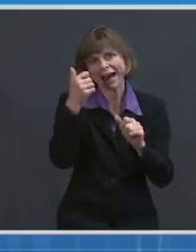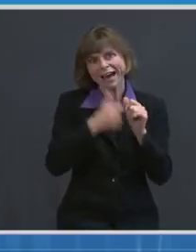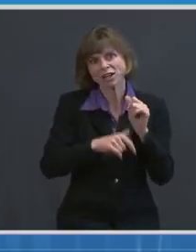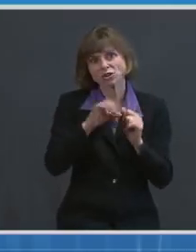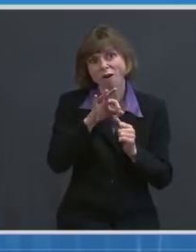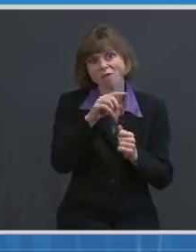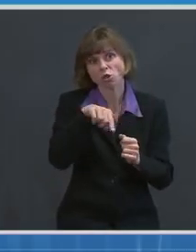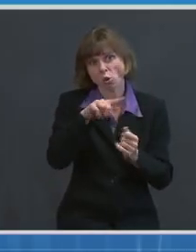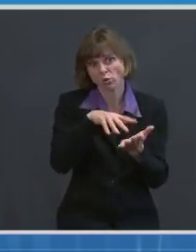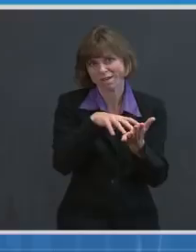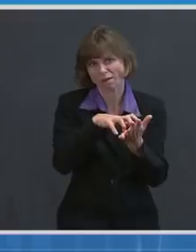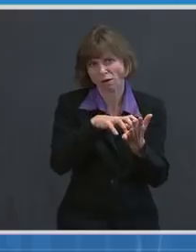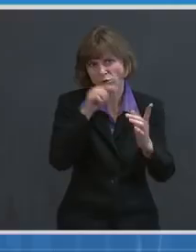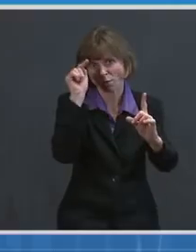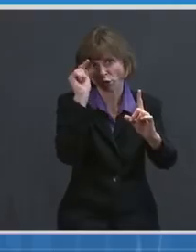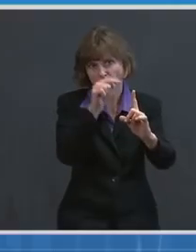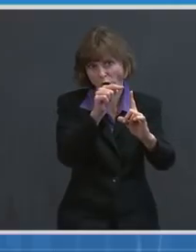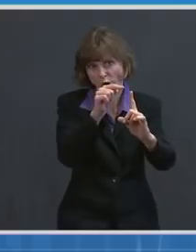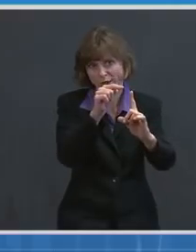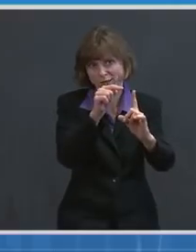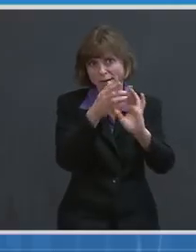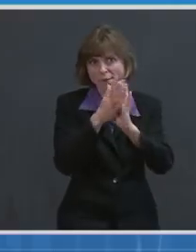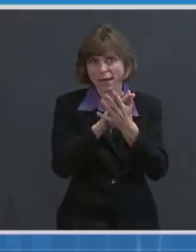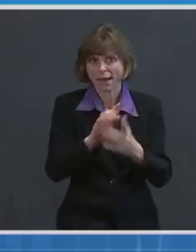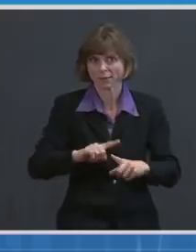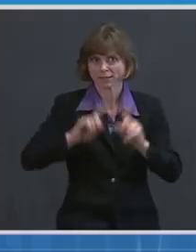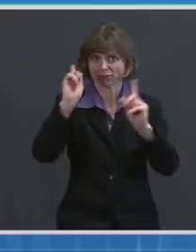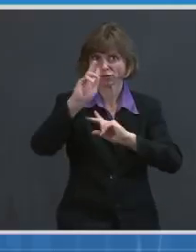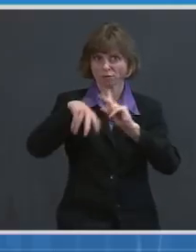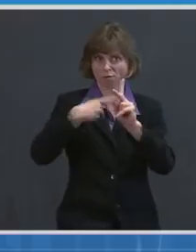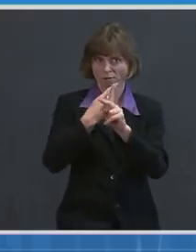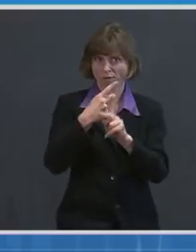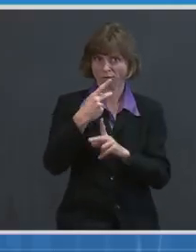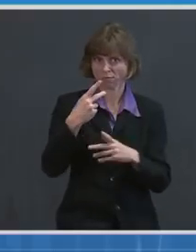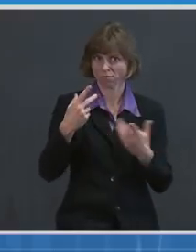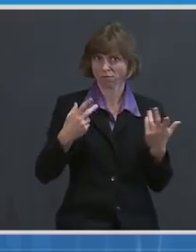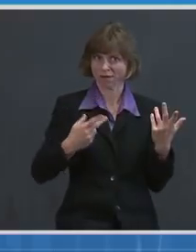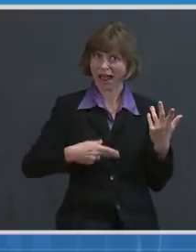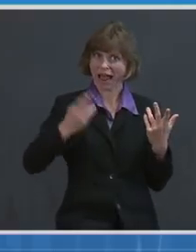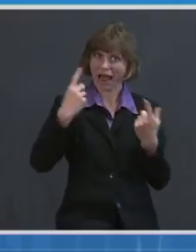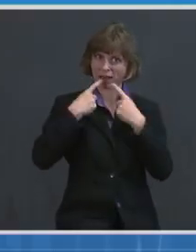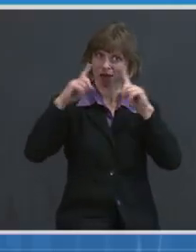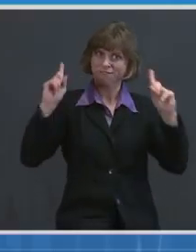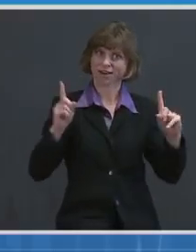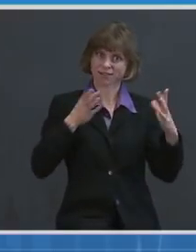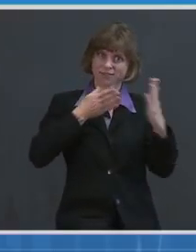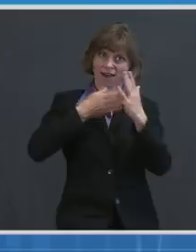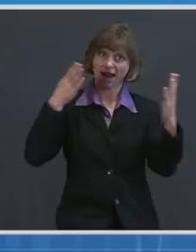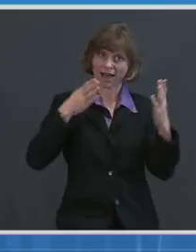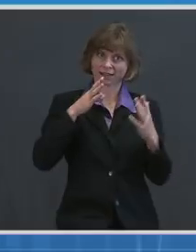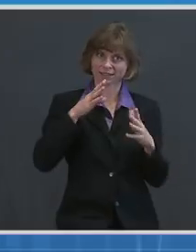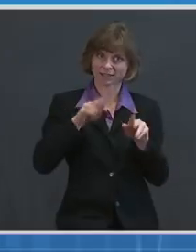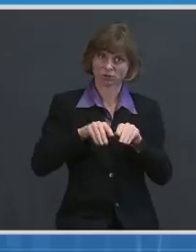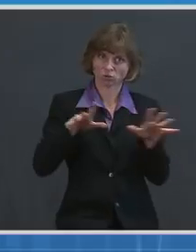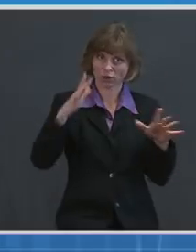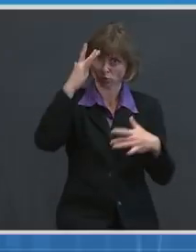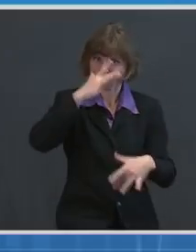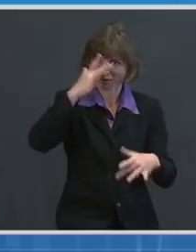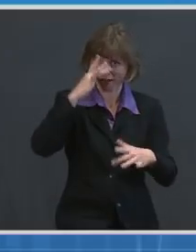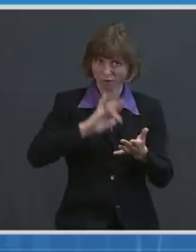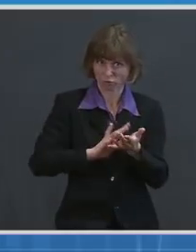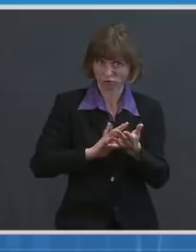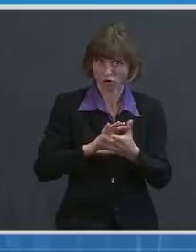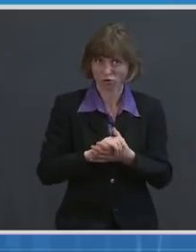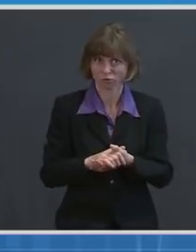targets has led to a different class of a highly effective antiretroviral drug,